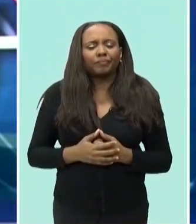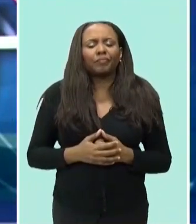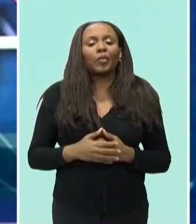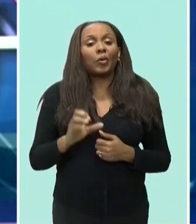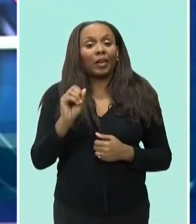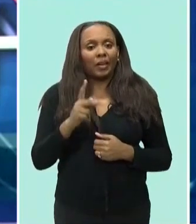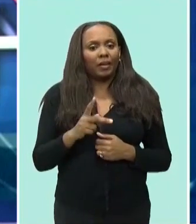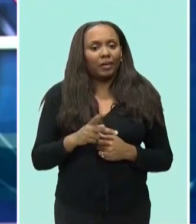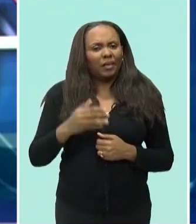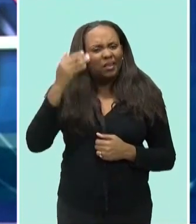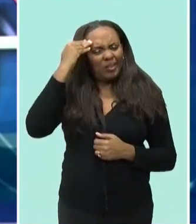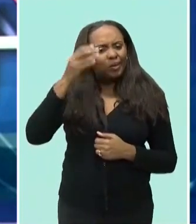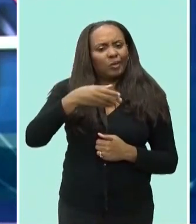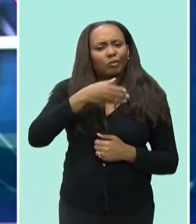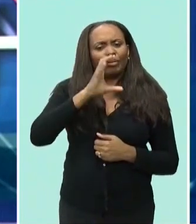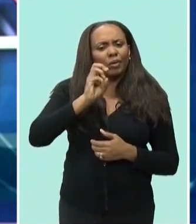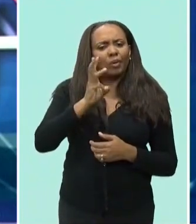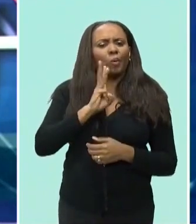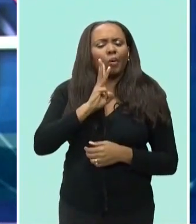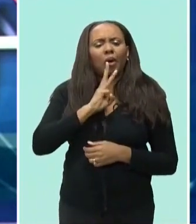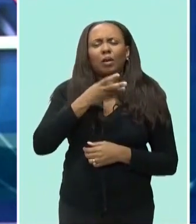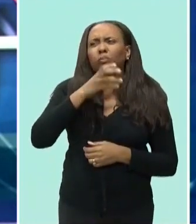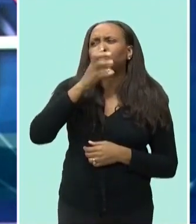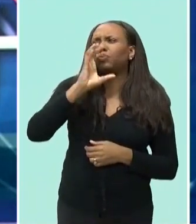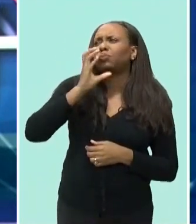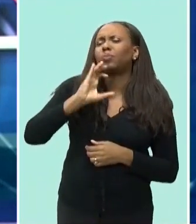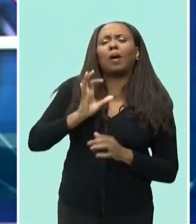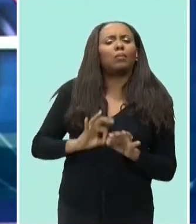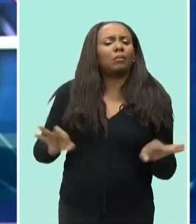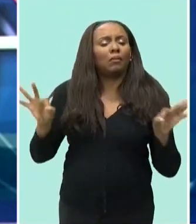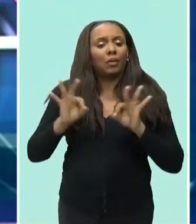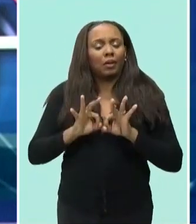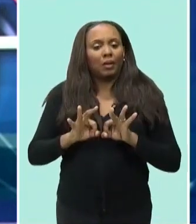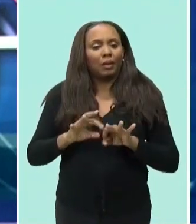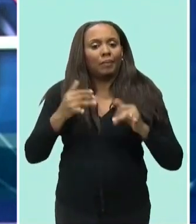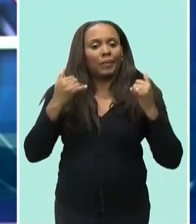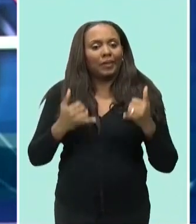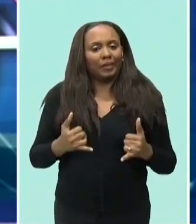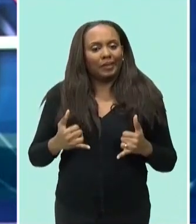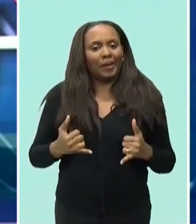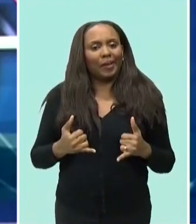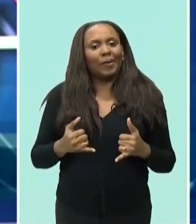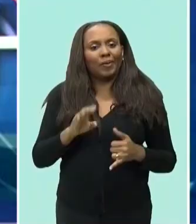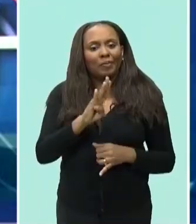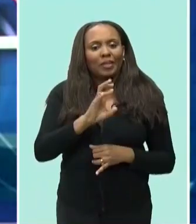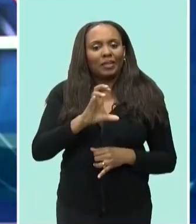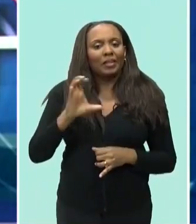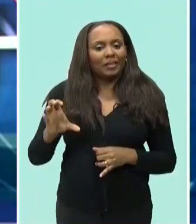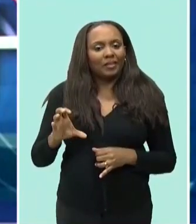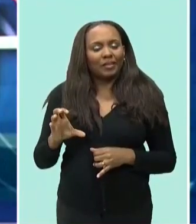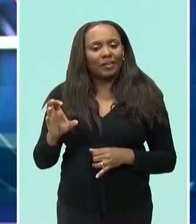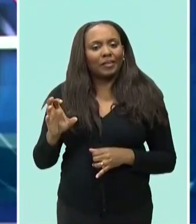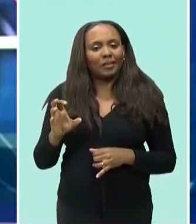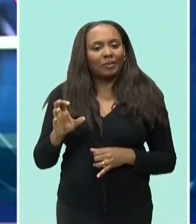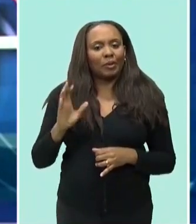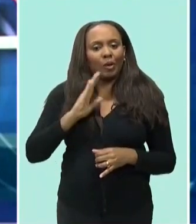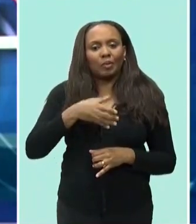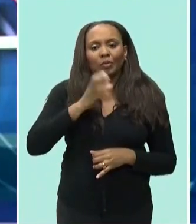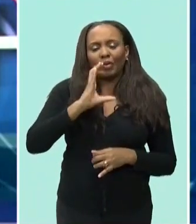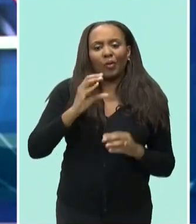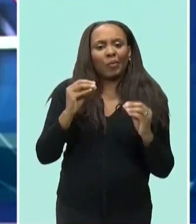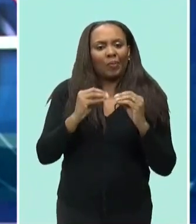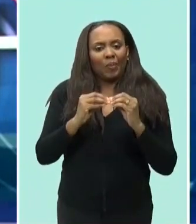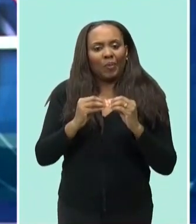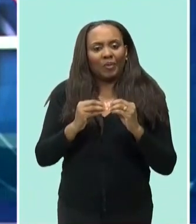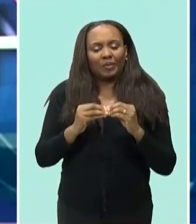benefits of drinking water. Well, now efforts are underway to get students at the Barbados Community College to drink more of that precious